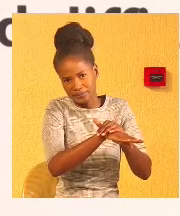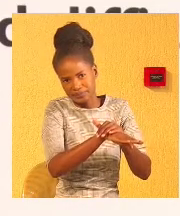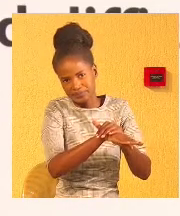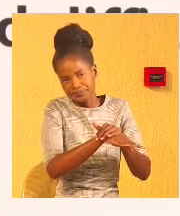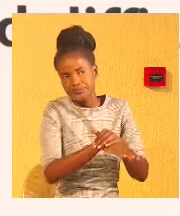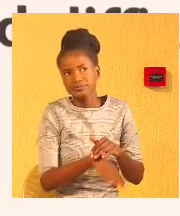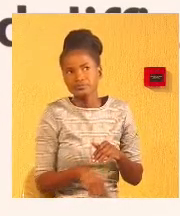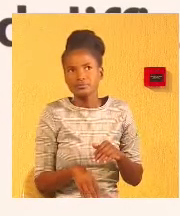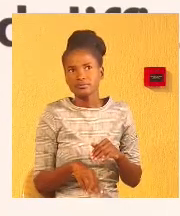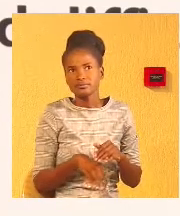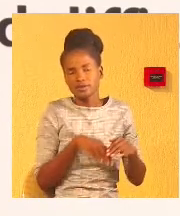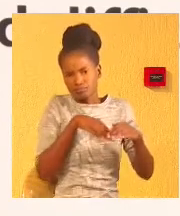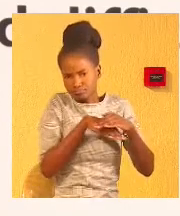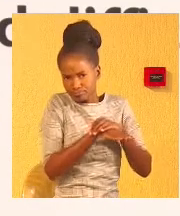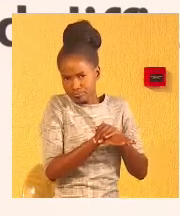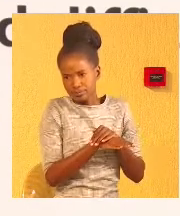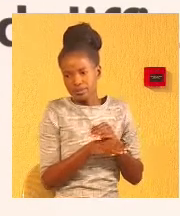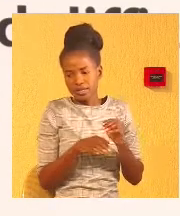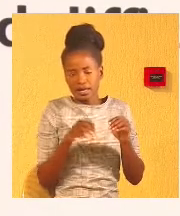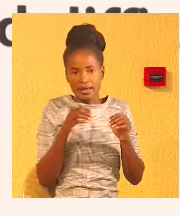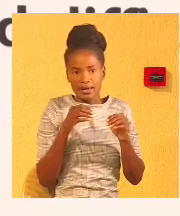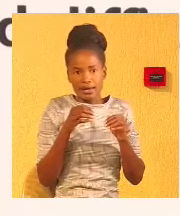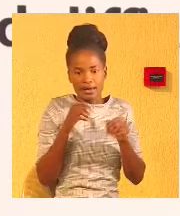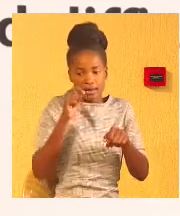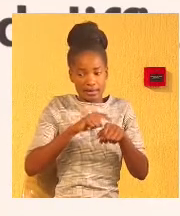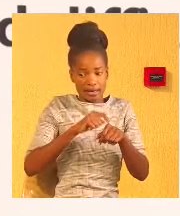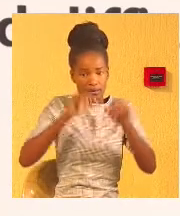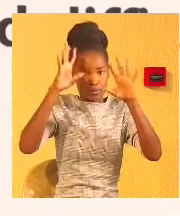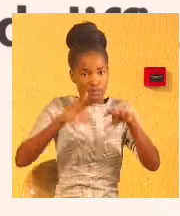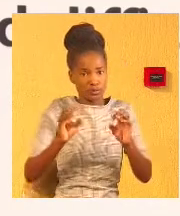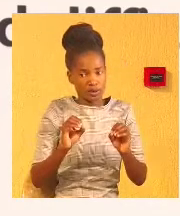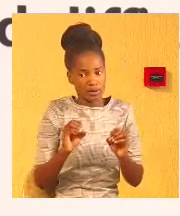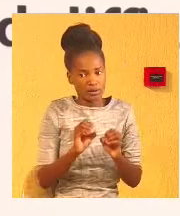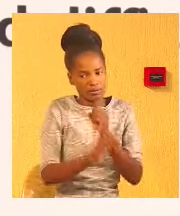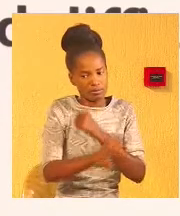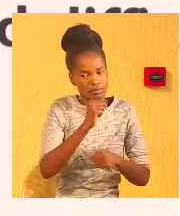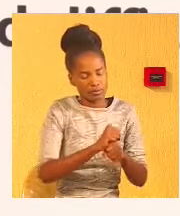And up to the onset of the drought in